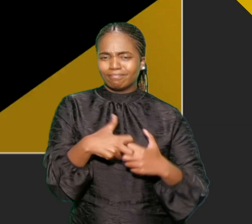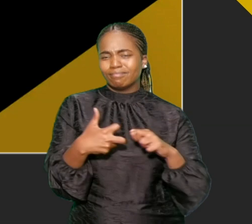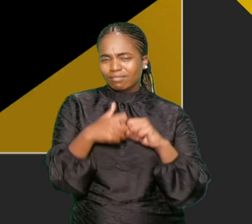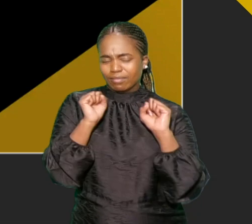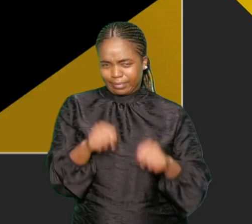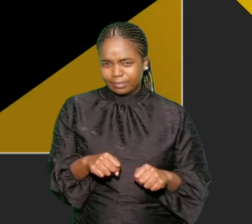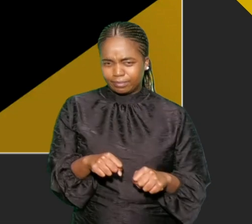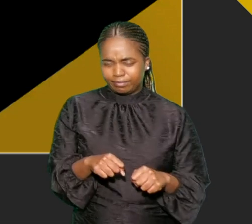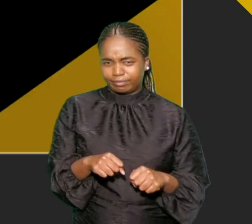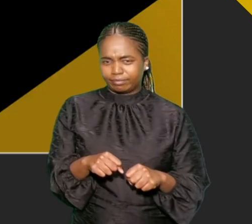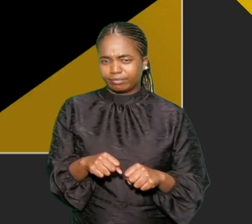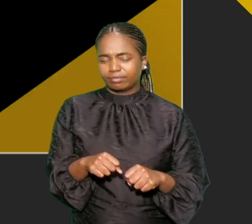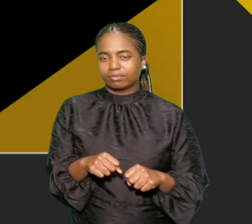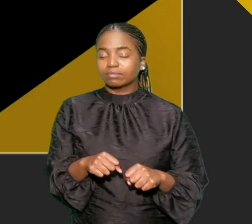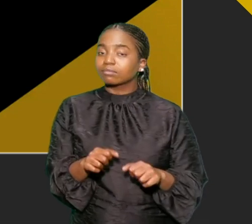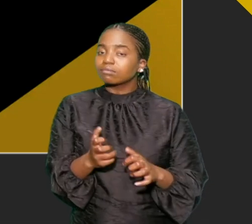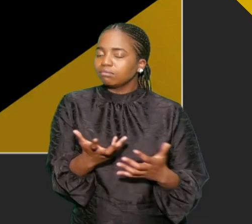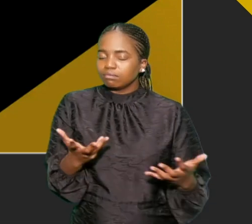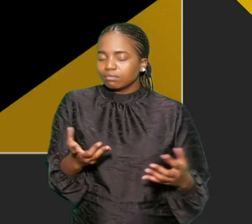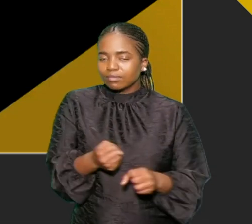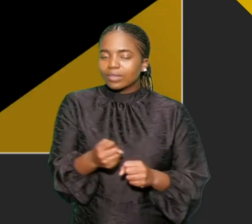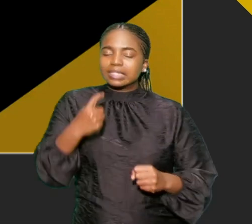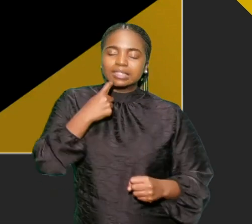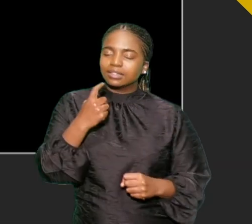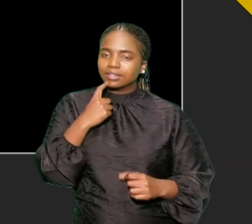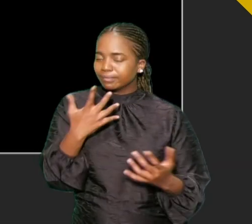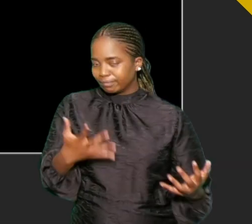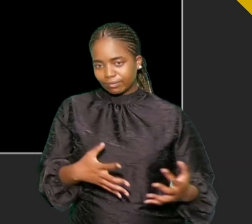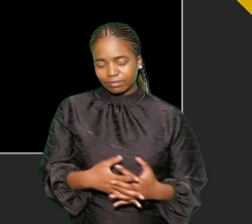so yeah, it is not easy at all.